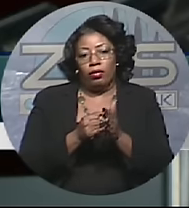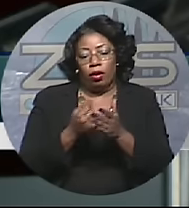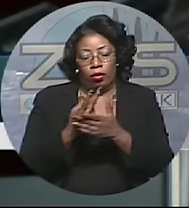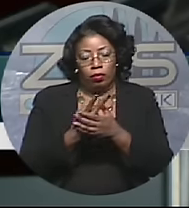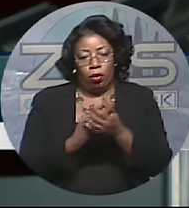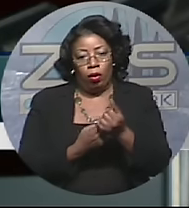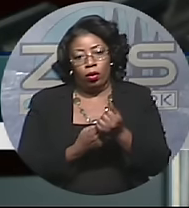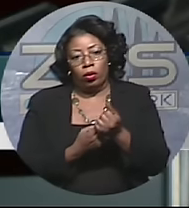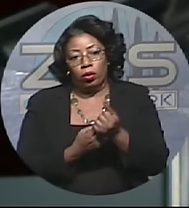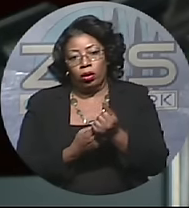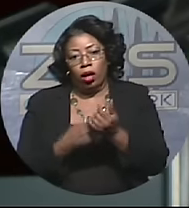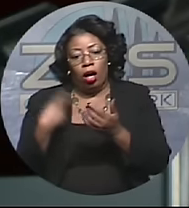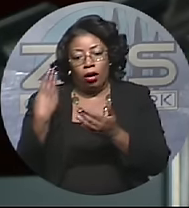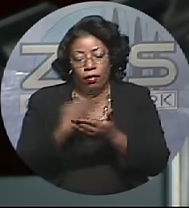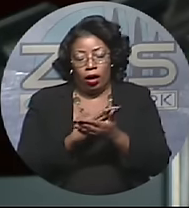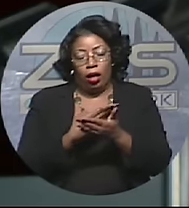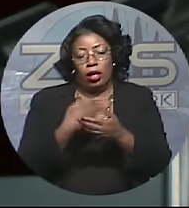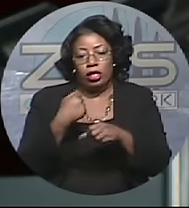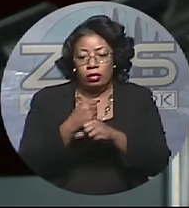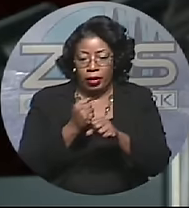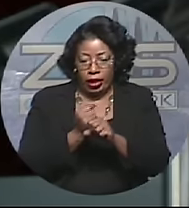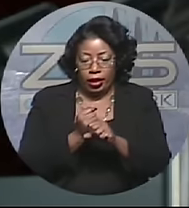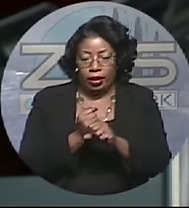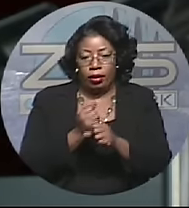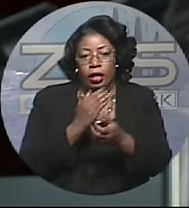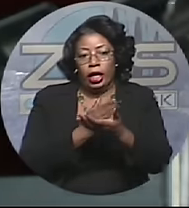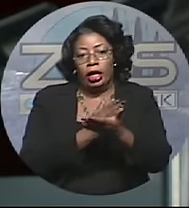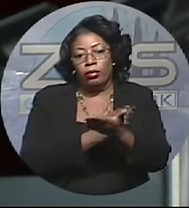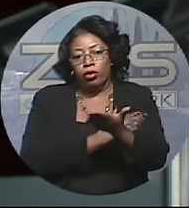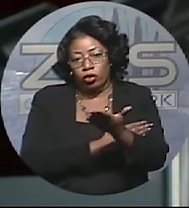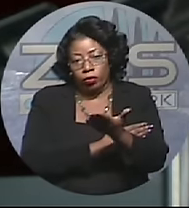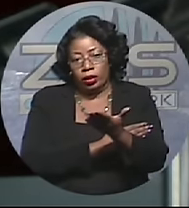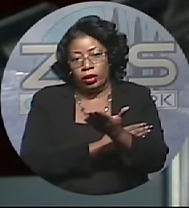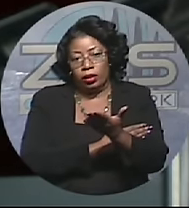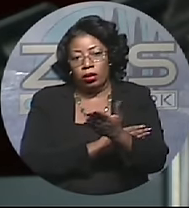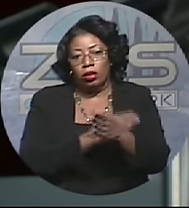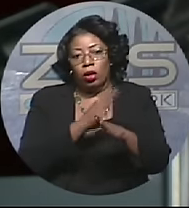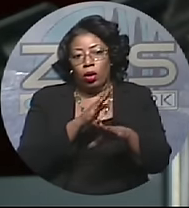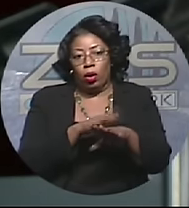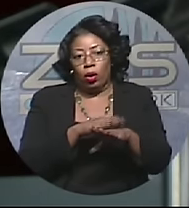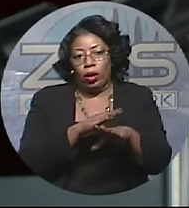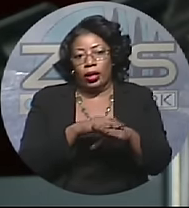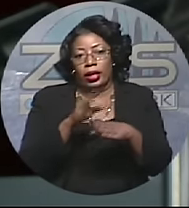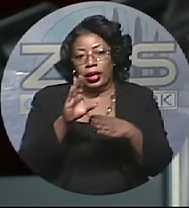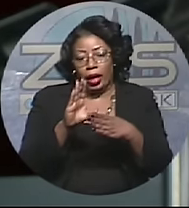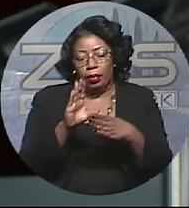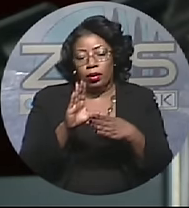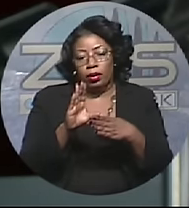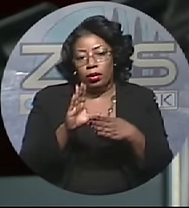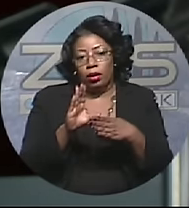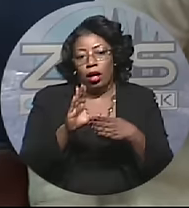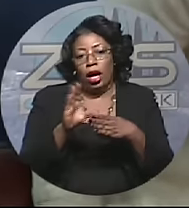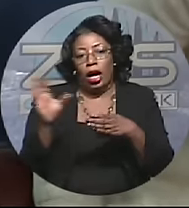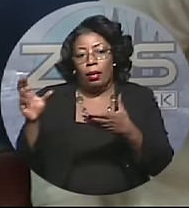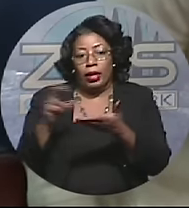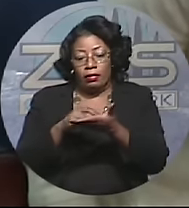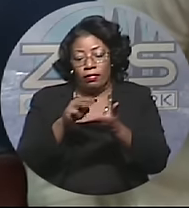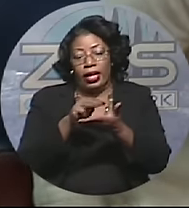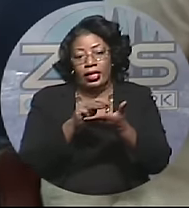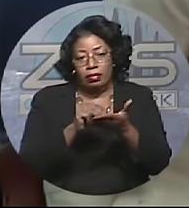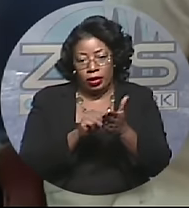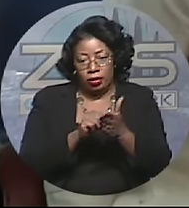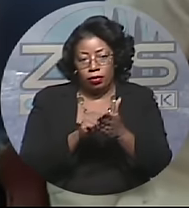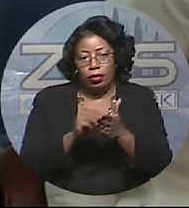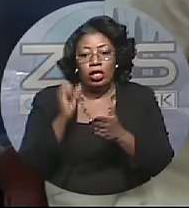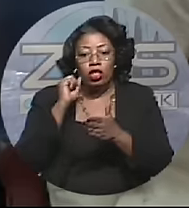making some improvements on the process side, but also on the capital investment side. She's only been